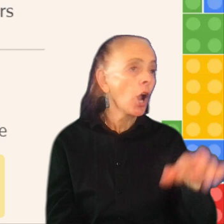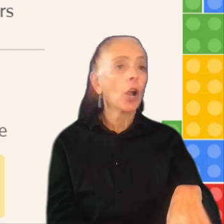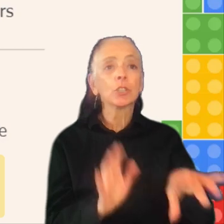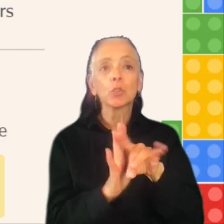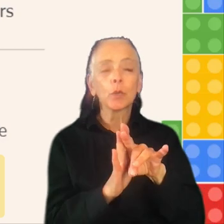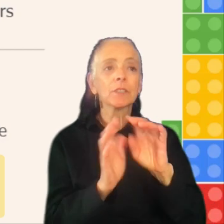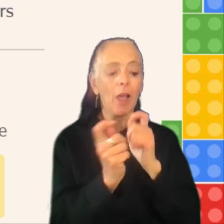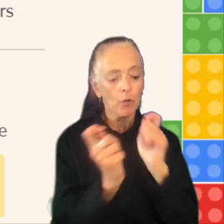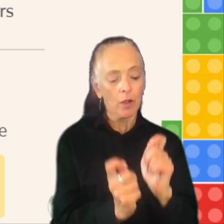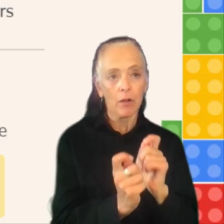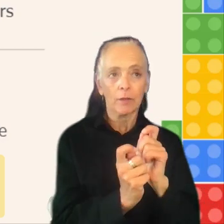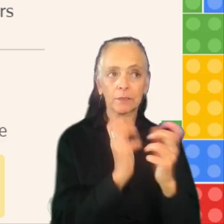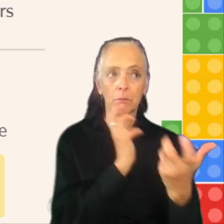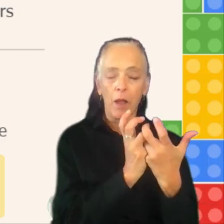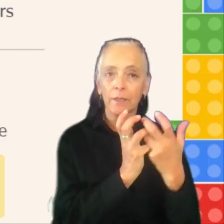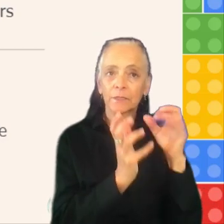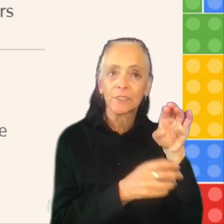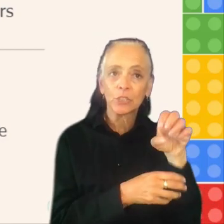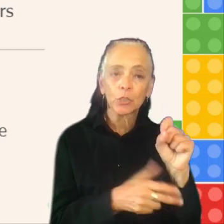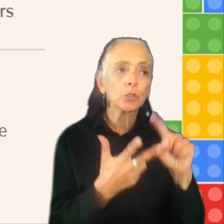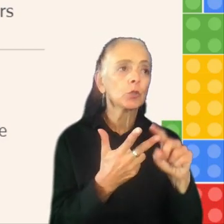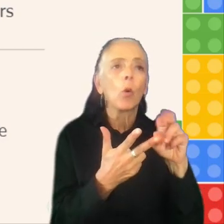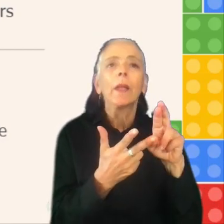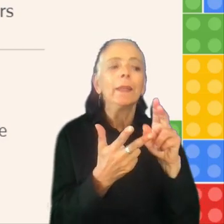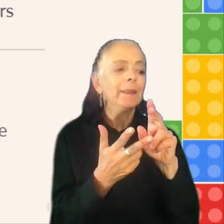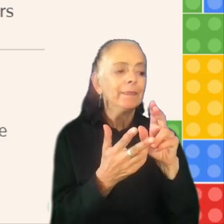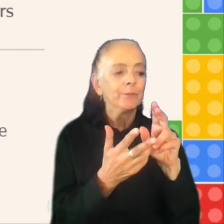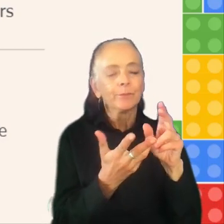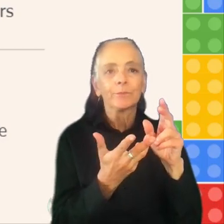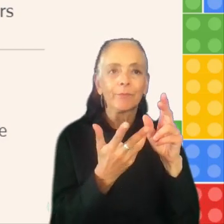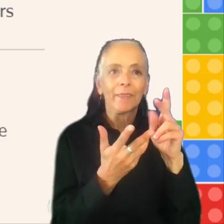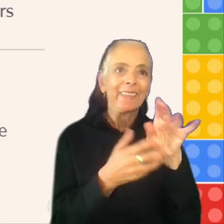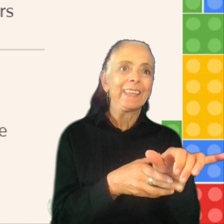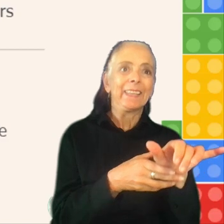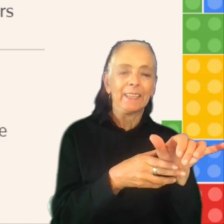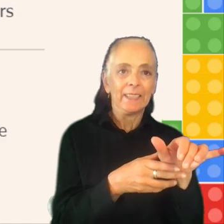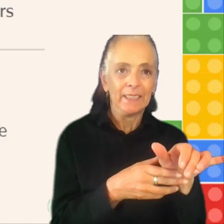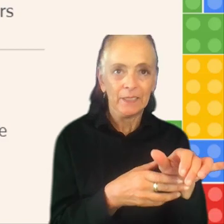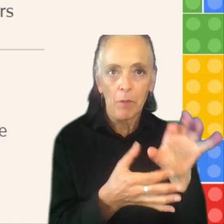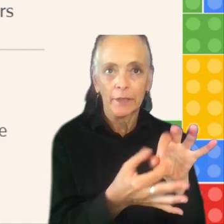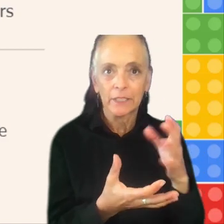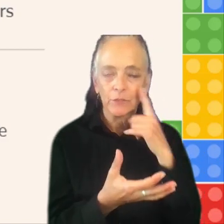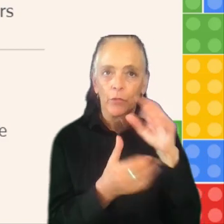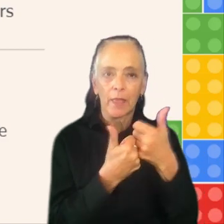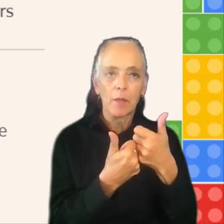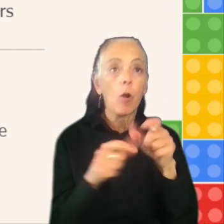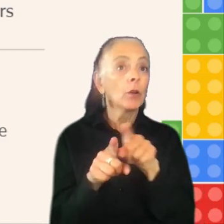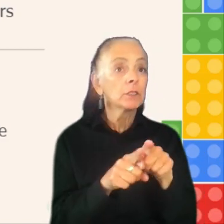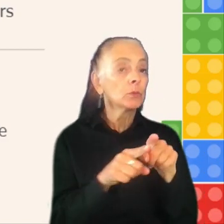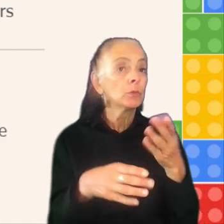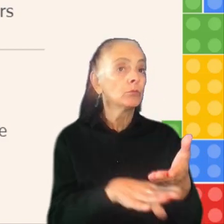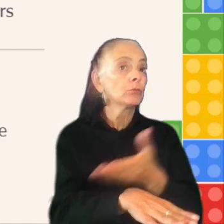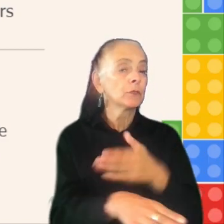over customization of features, or even choices over key bindings for your game. And a bonus, this will also improve the